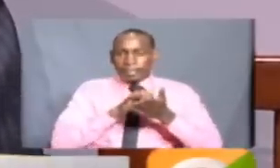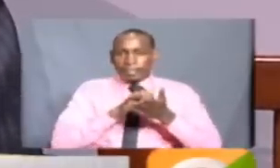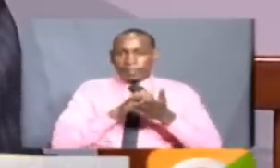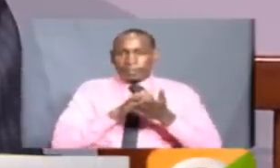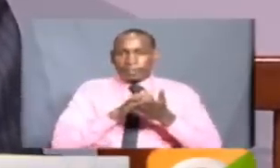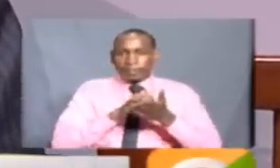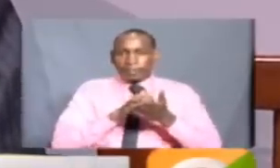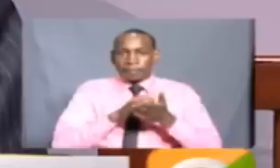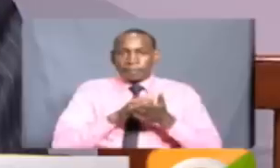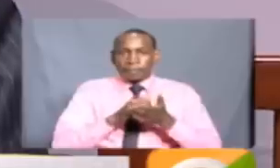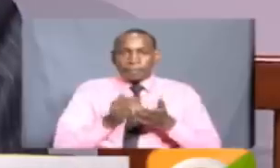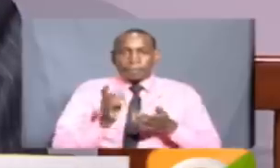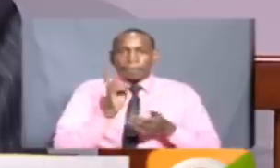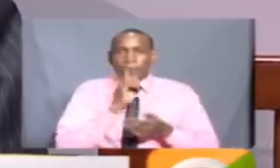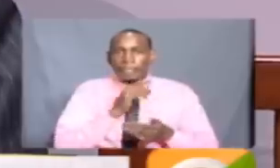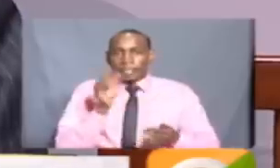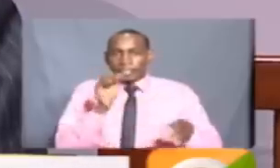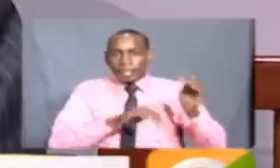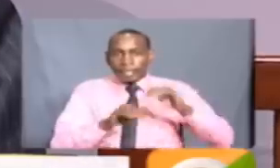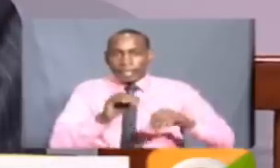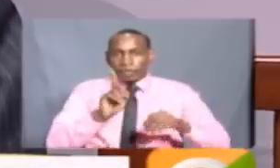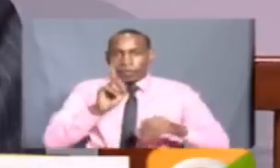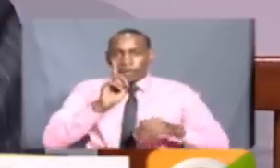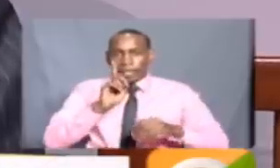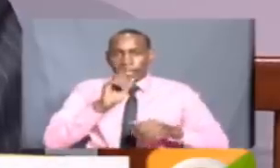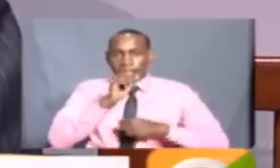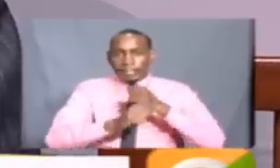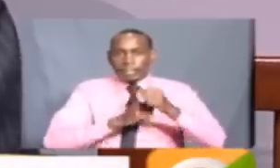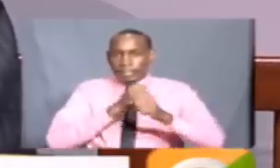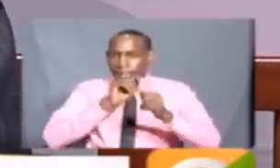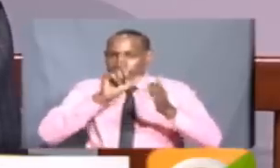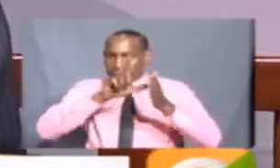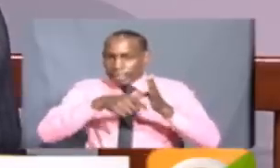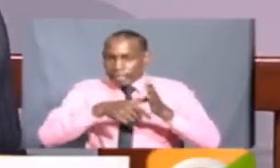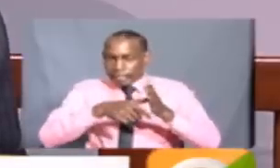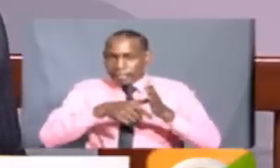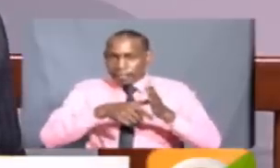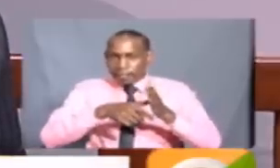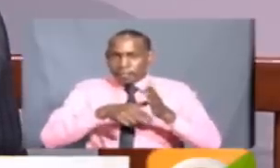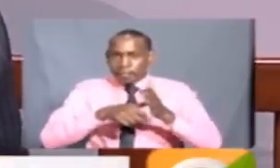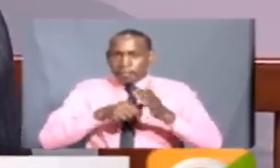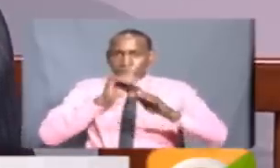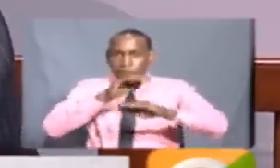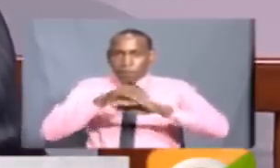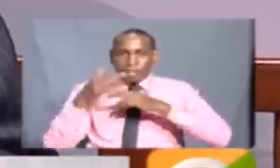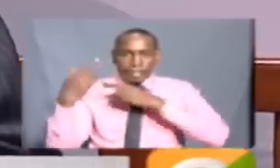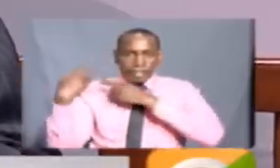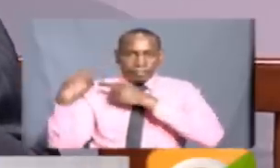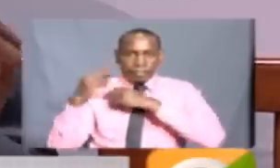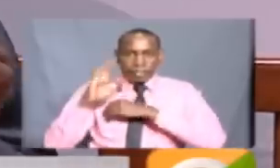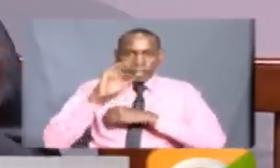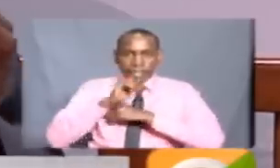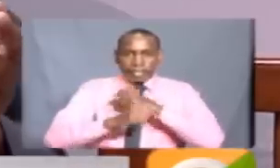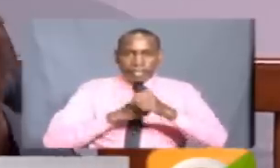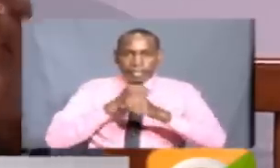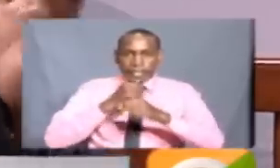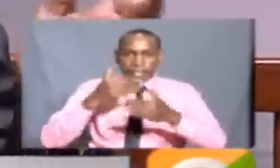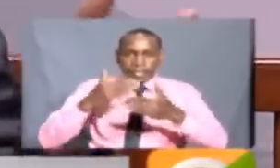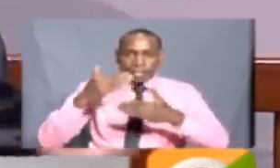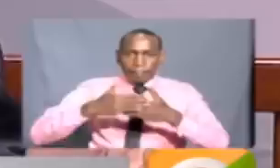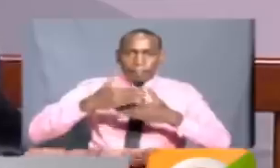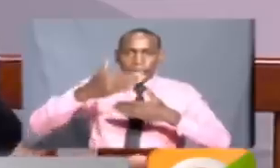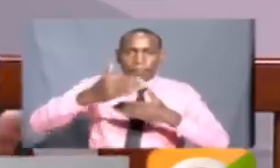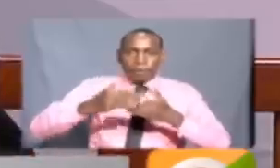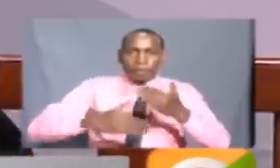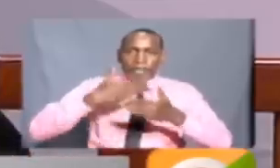out of an election and barely 1 year after you have received your mandate and 3 years in advance of the